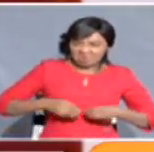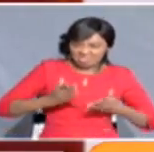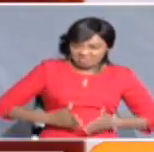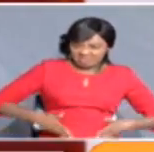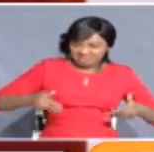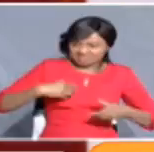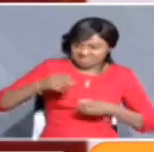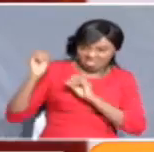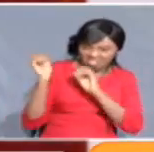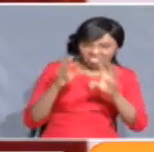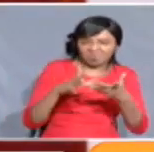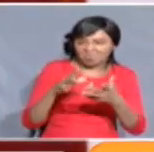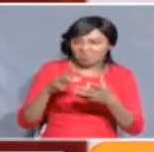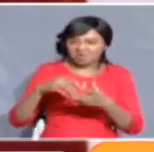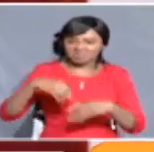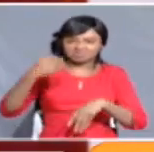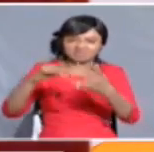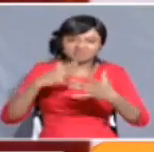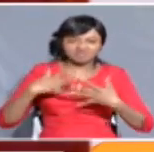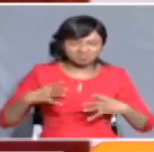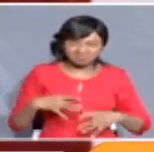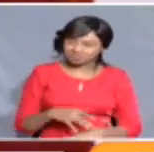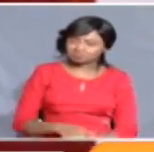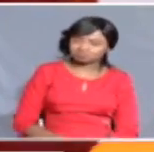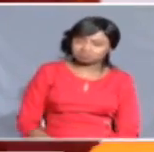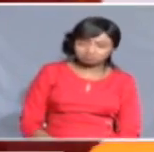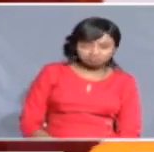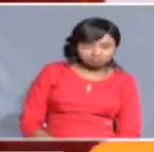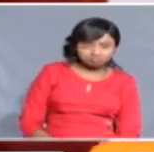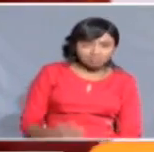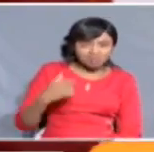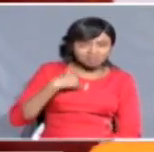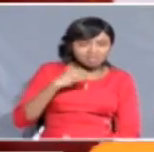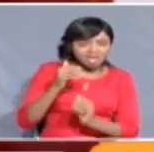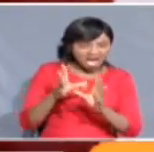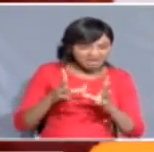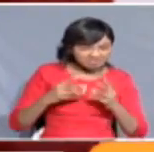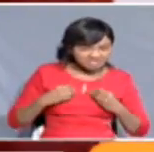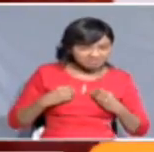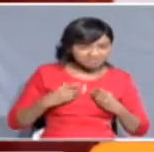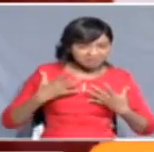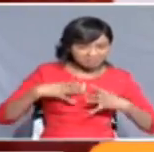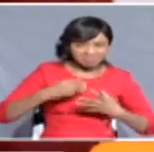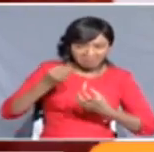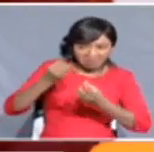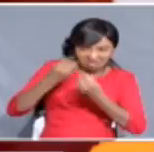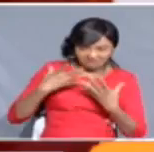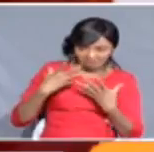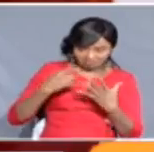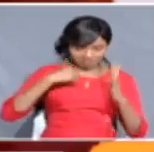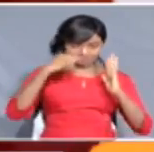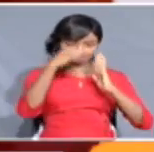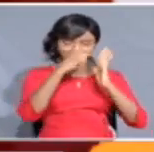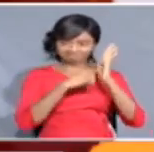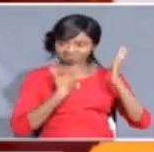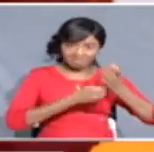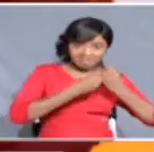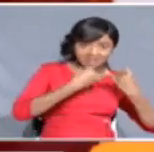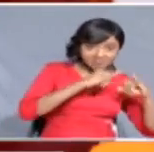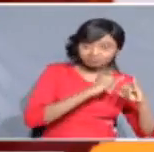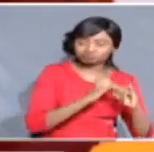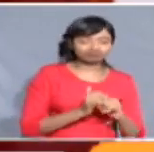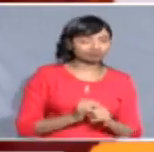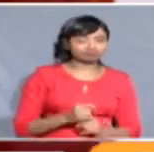it at others. What I refuse for myself to do is I don't let people dictate for me